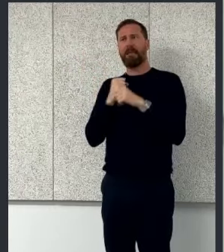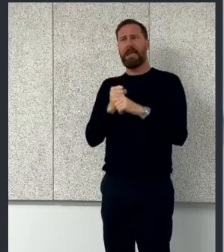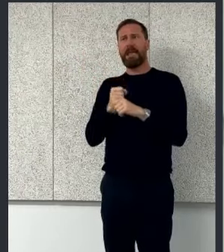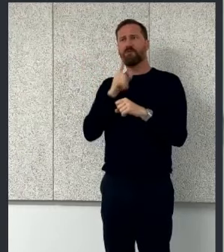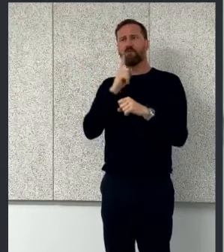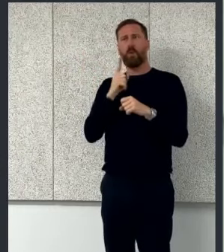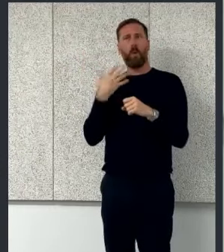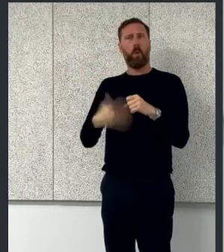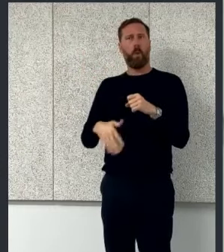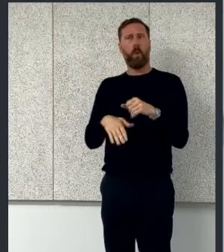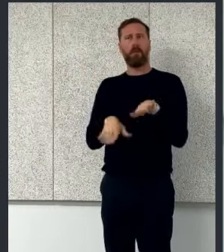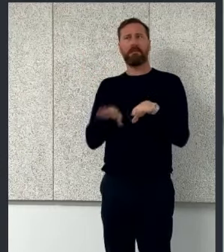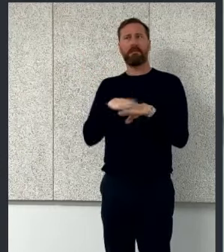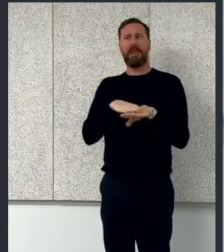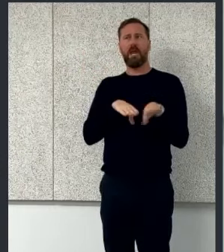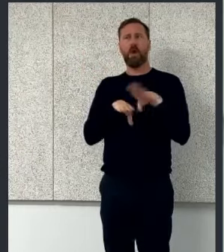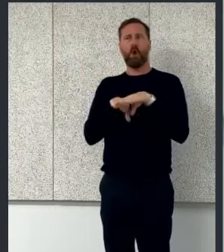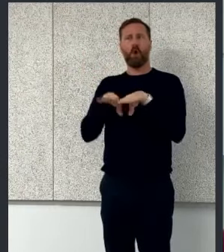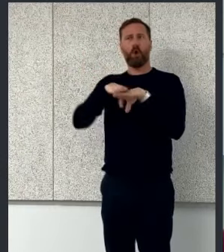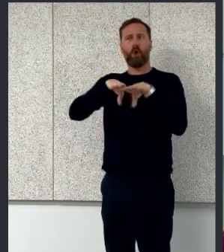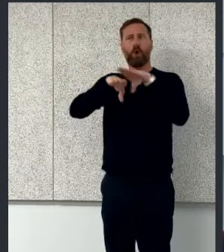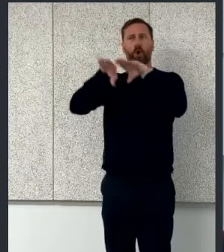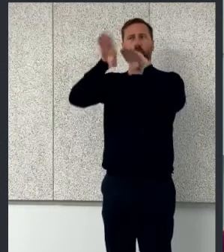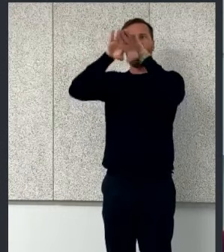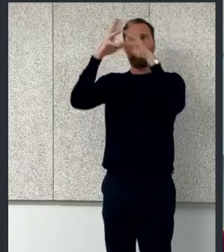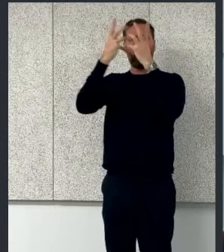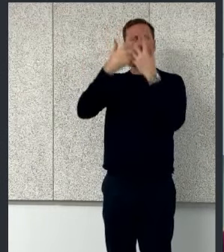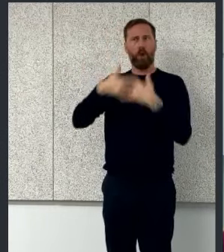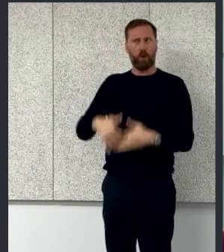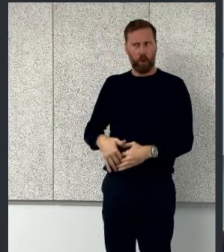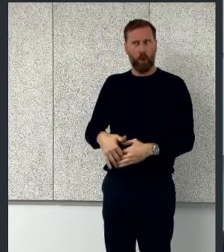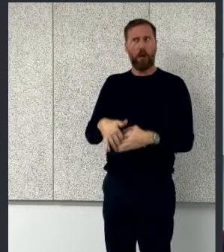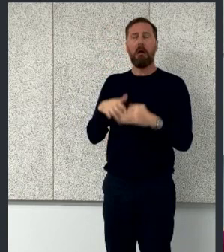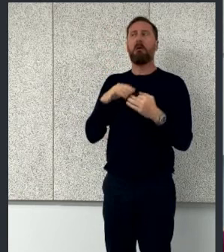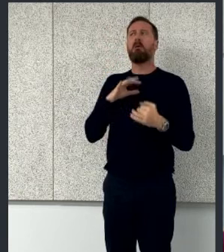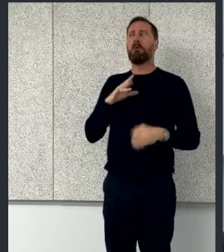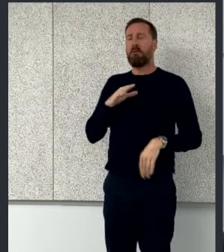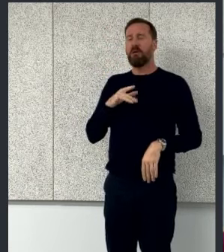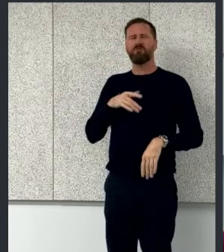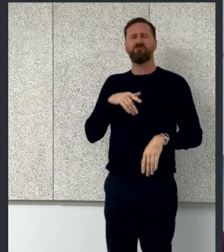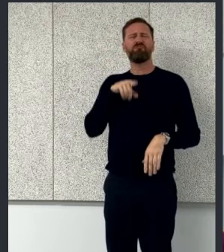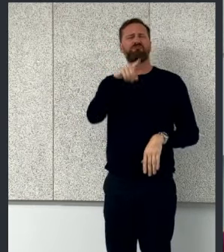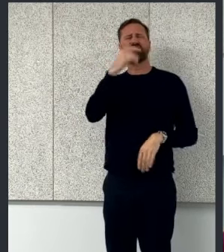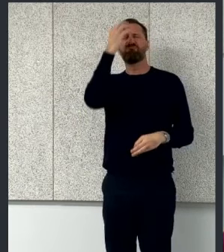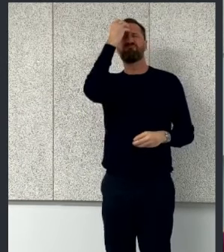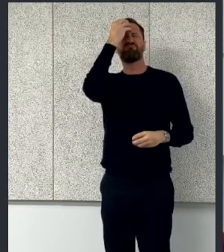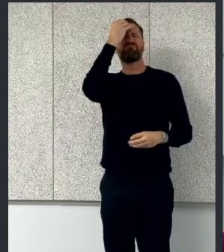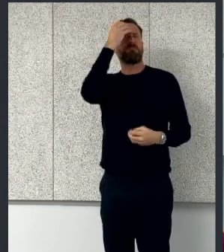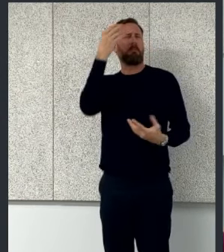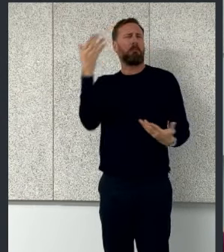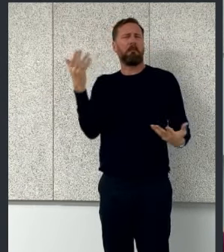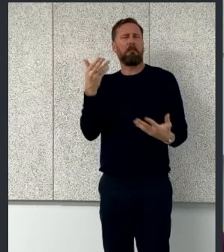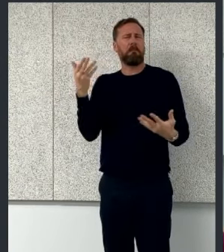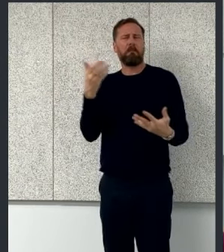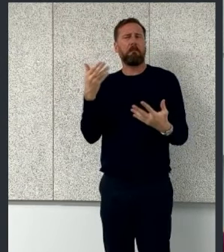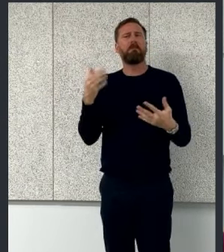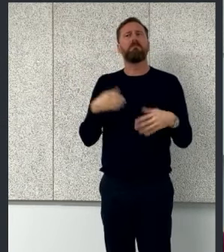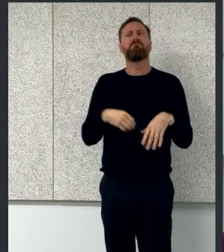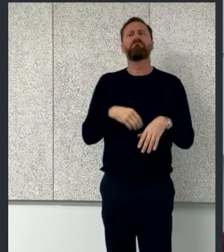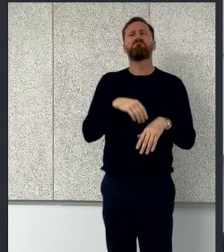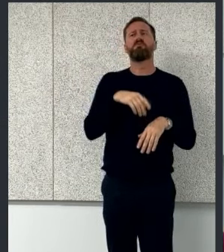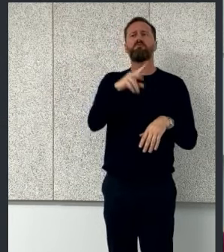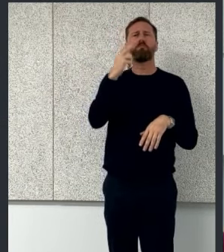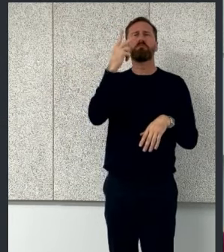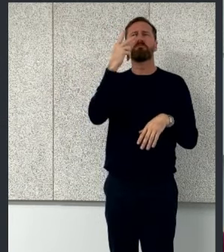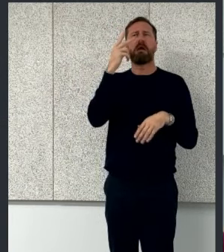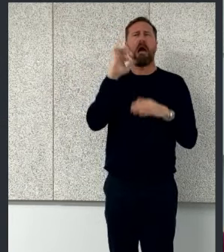ways. What do you think that, what are your sort of reflections on that, or how does that, I think,